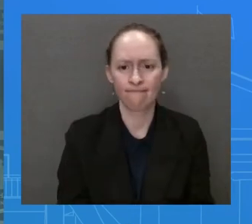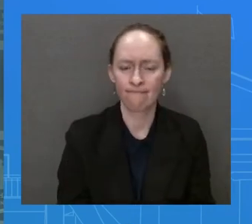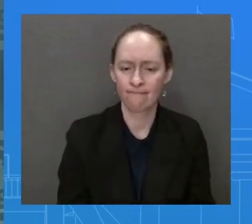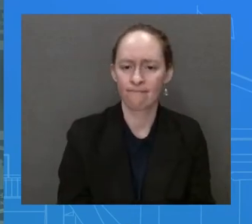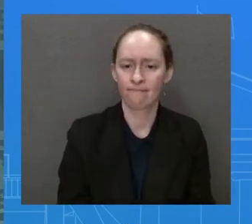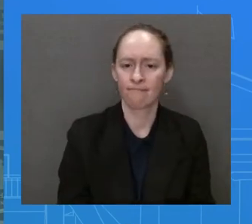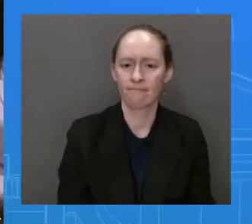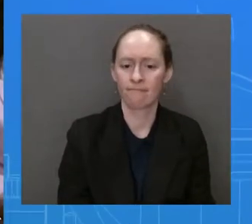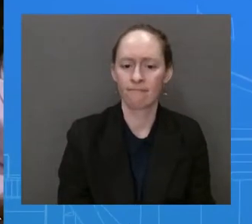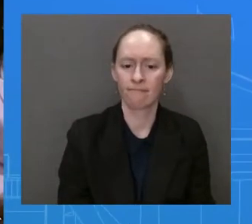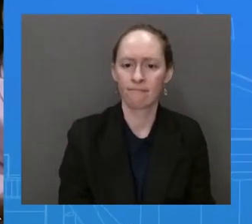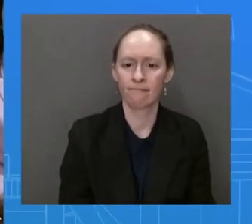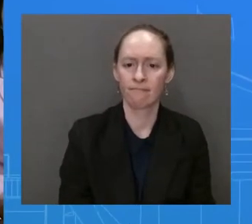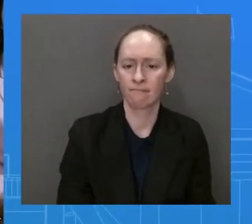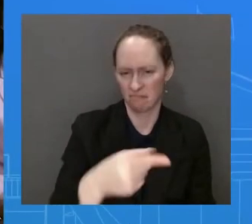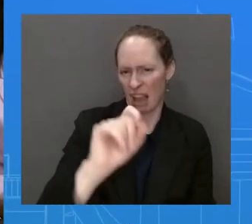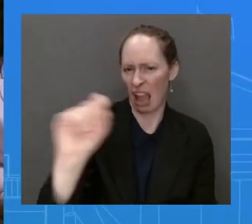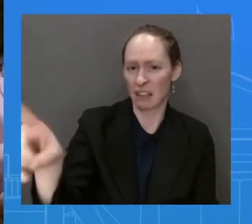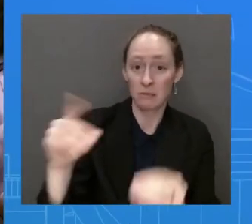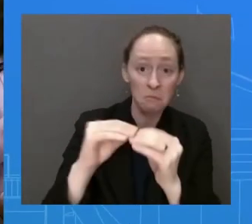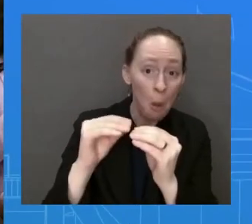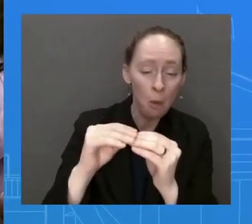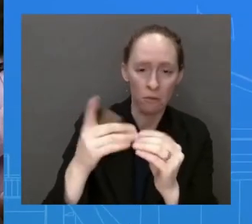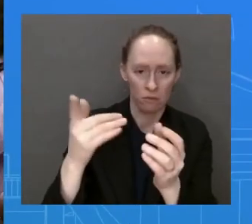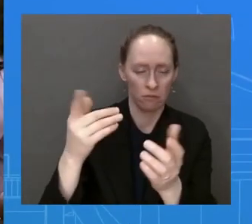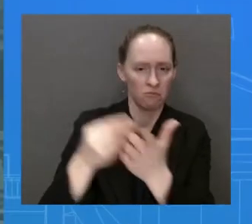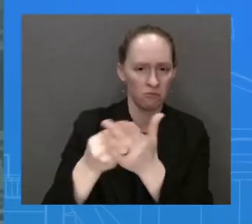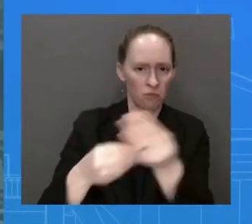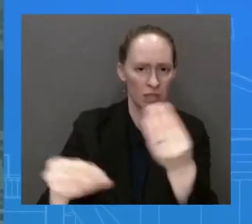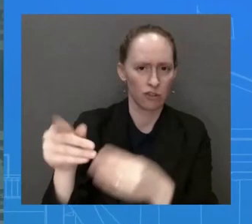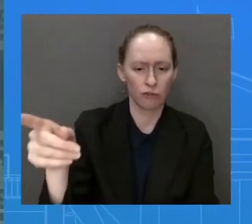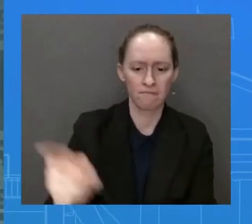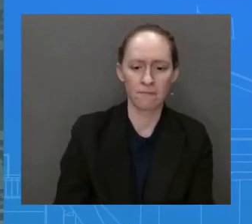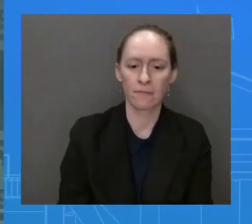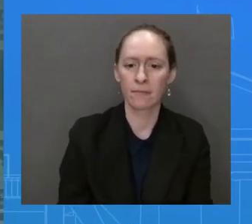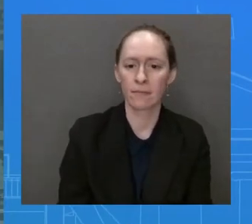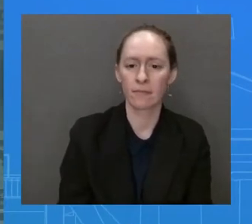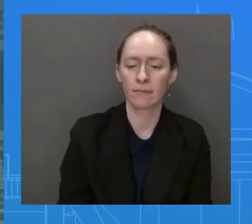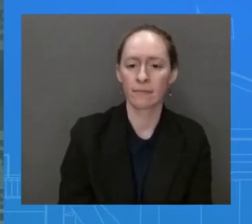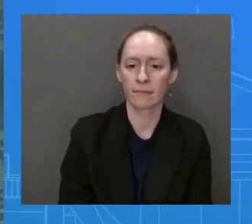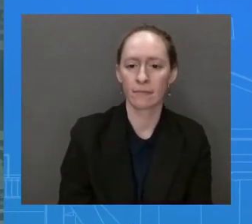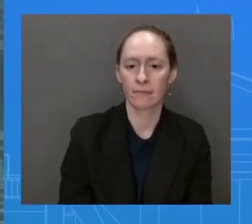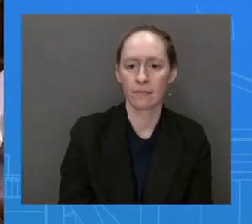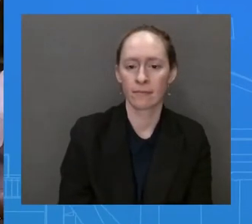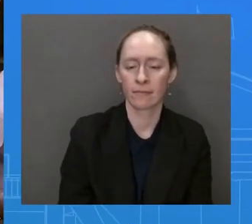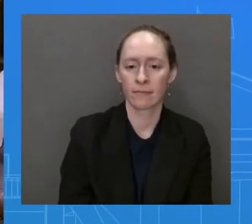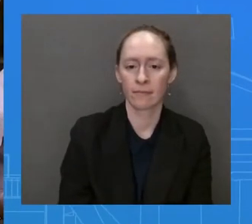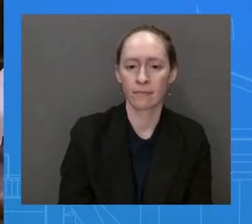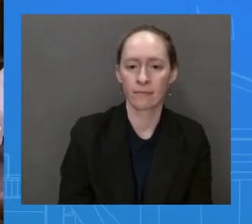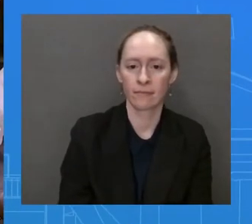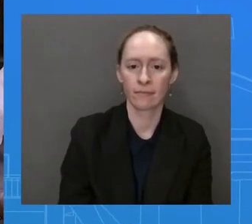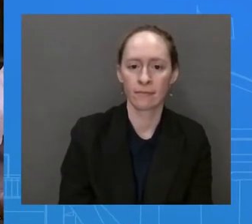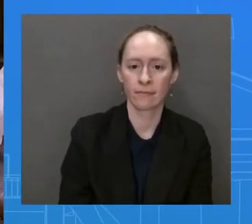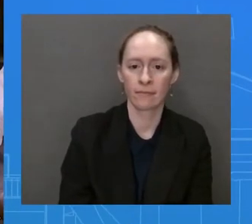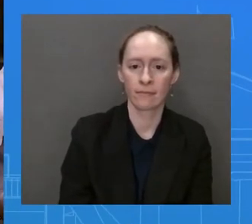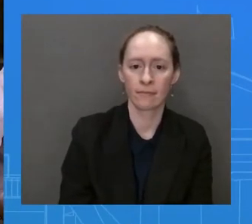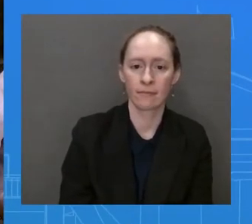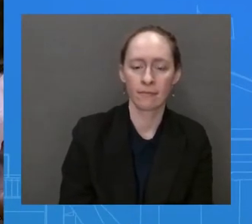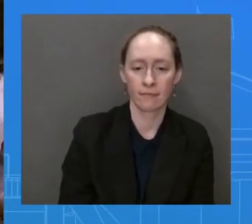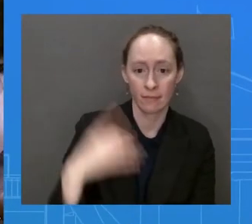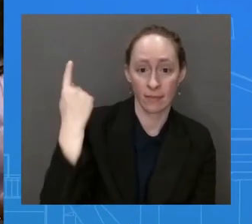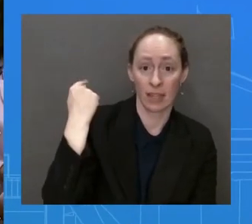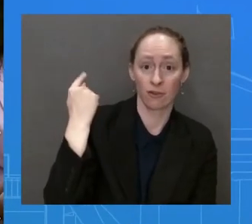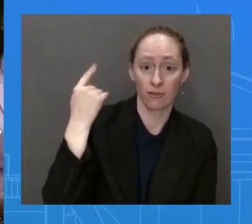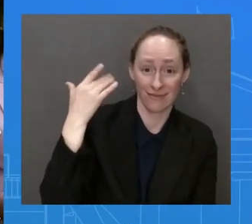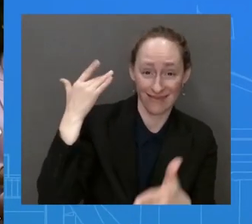she did it about 10 days before. I understand. I would refer you to Department of Treasury. Nothing to it being announced today amid the situation that the White House is